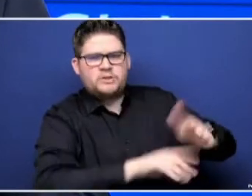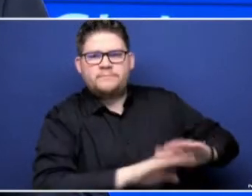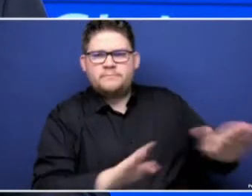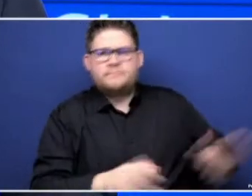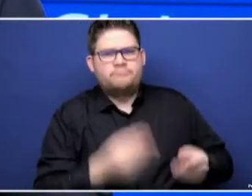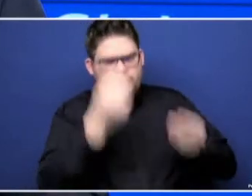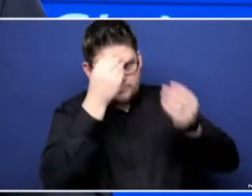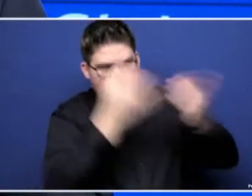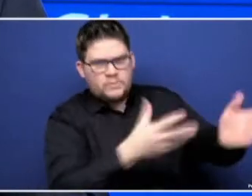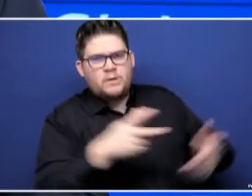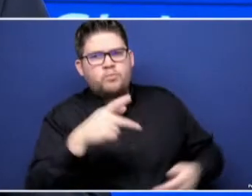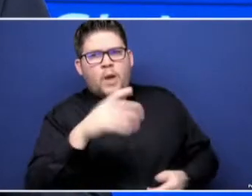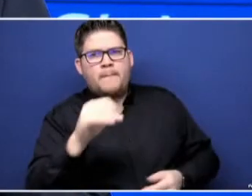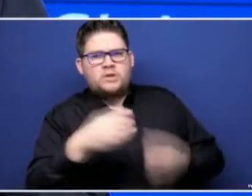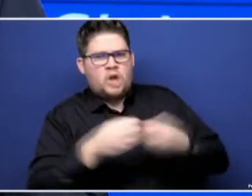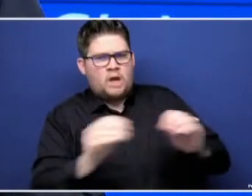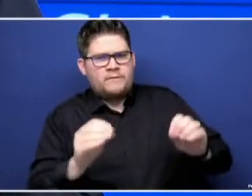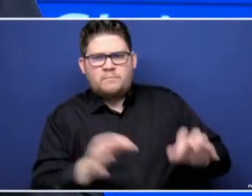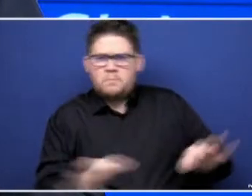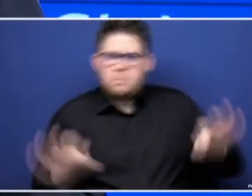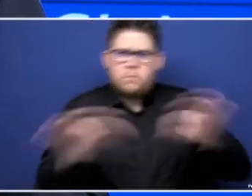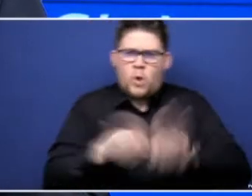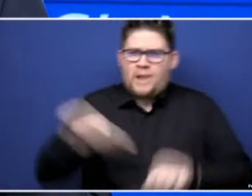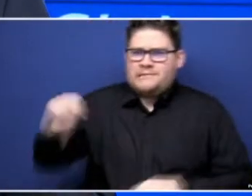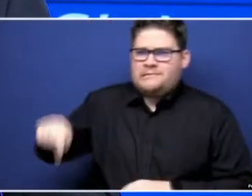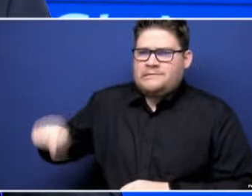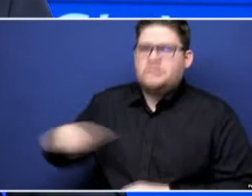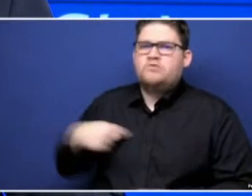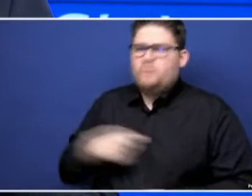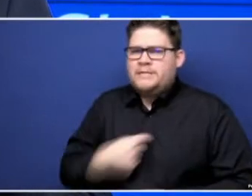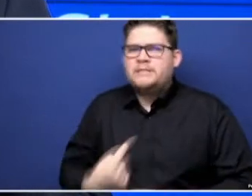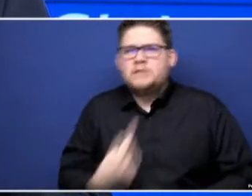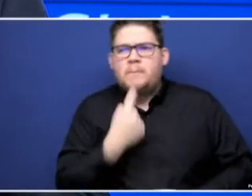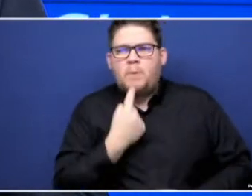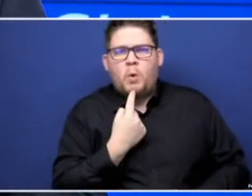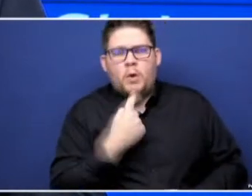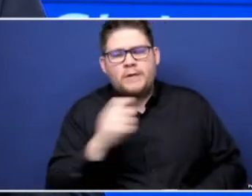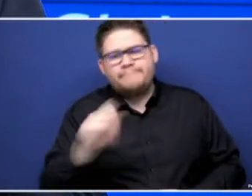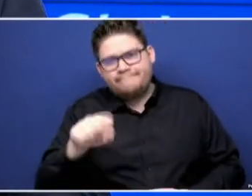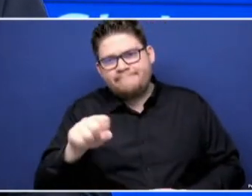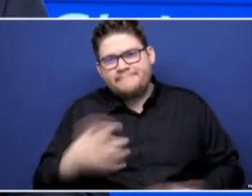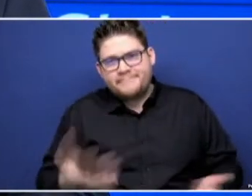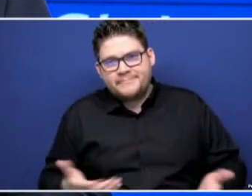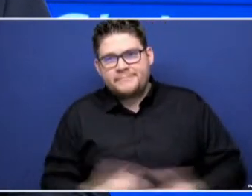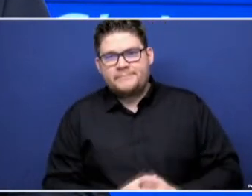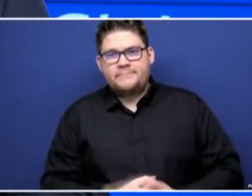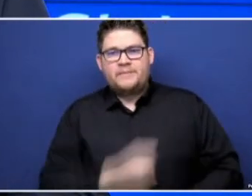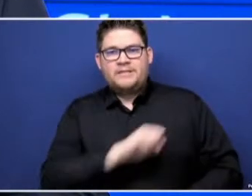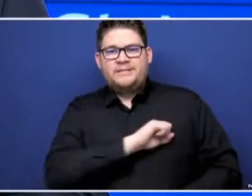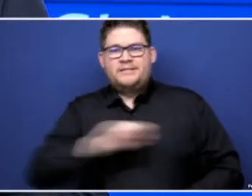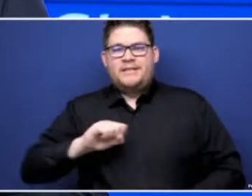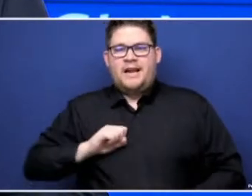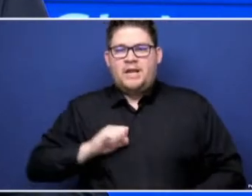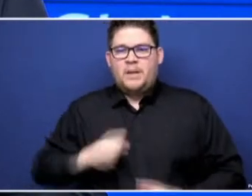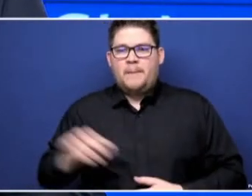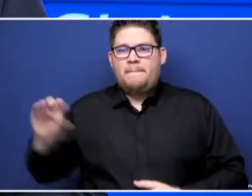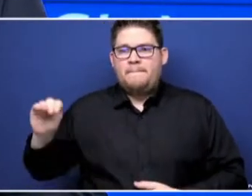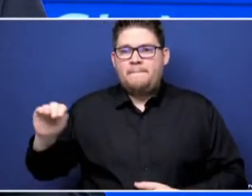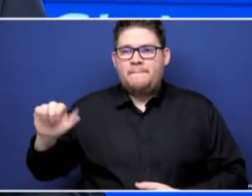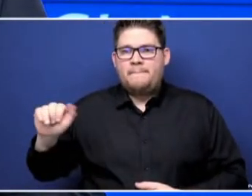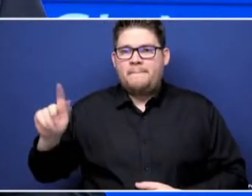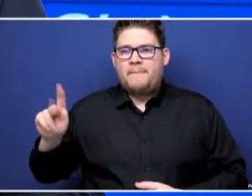all initiatives that bring us together, and I'm confident that this blip along the way is a result of frustration, quite frankly,